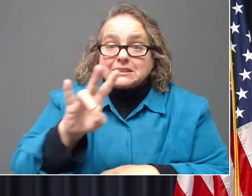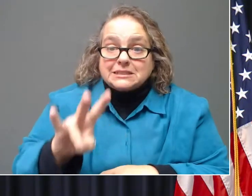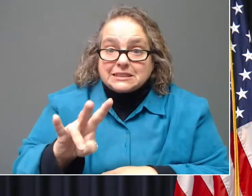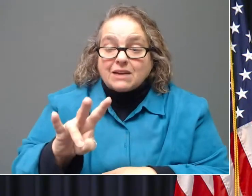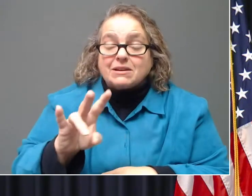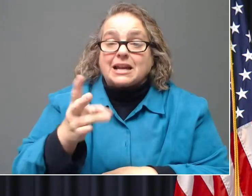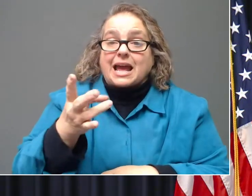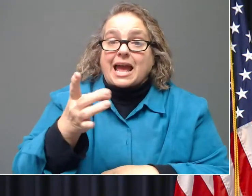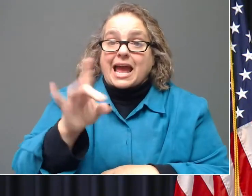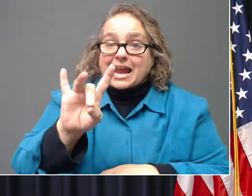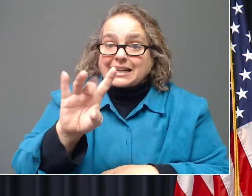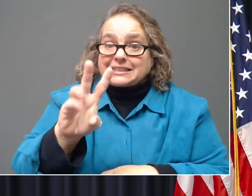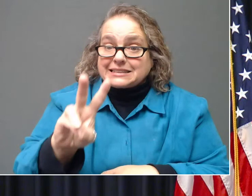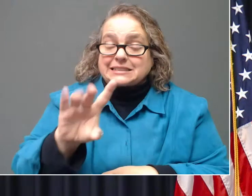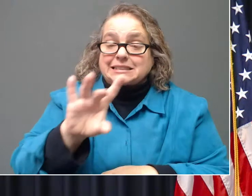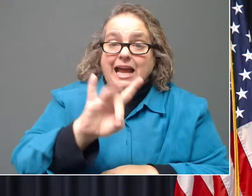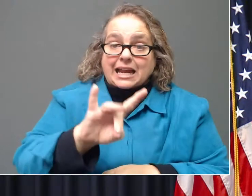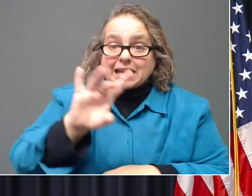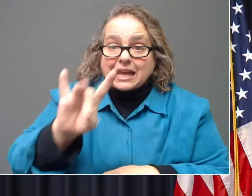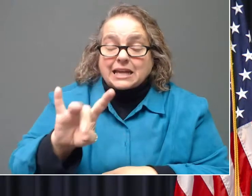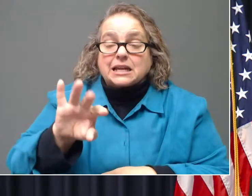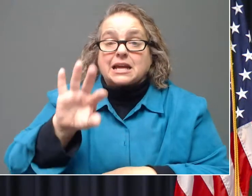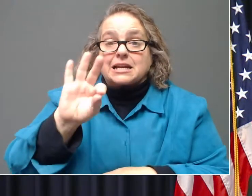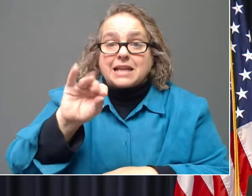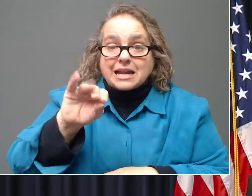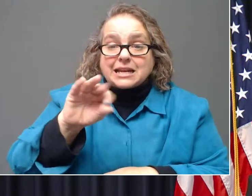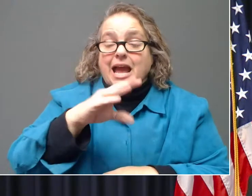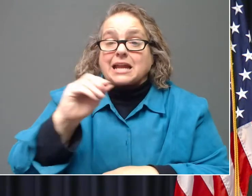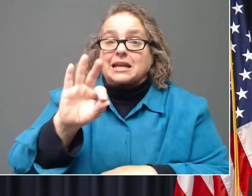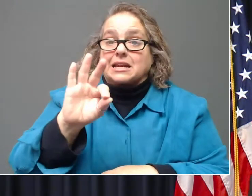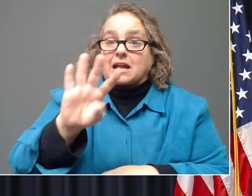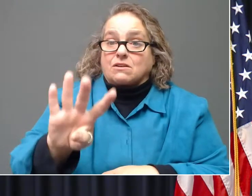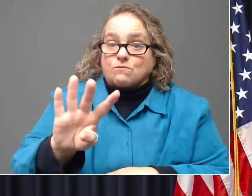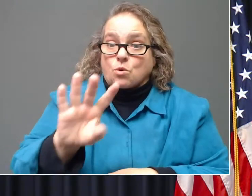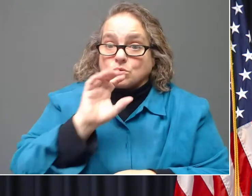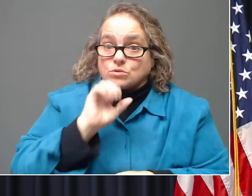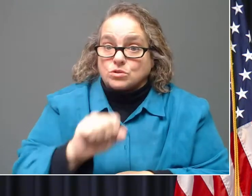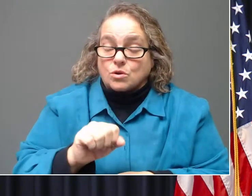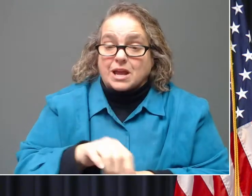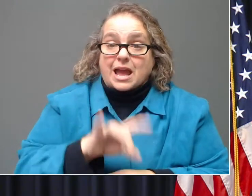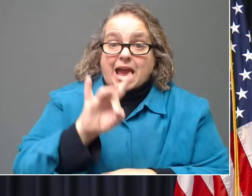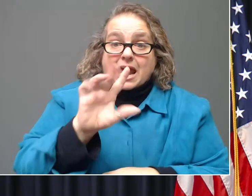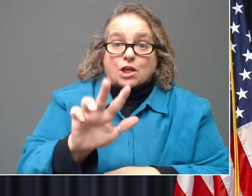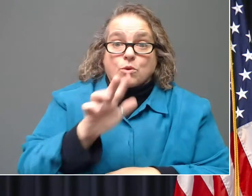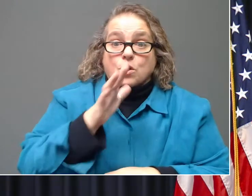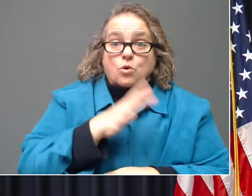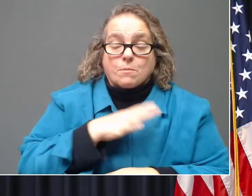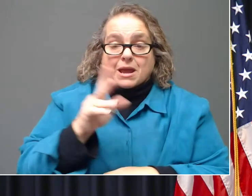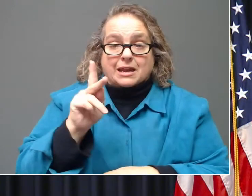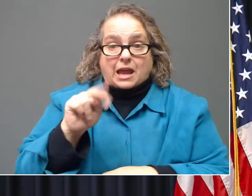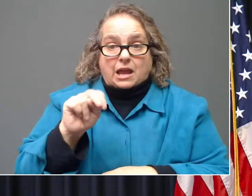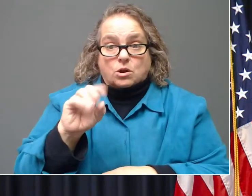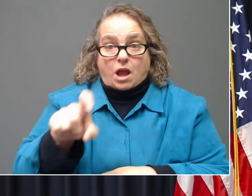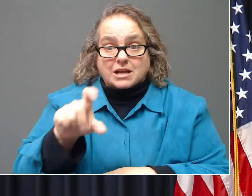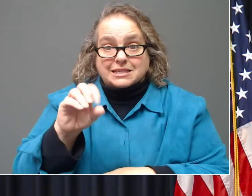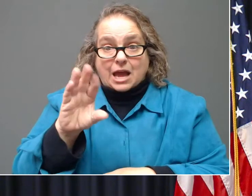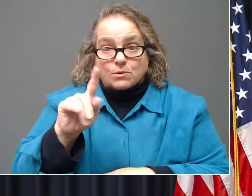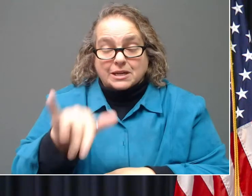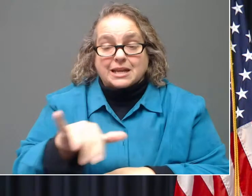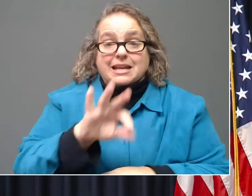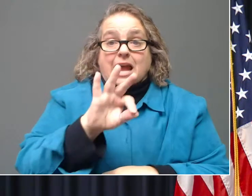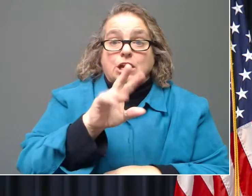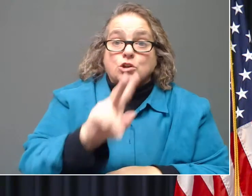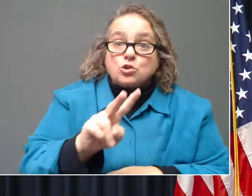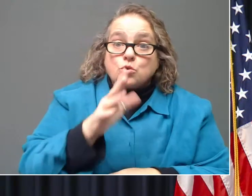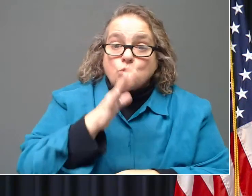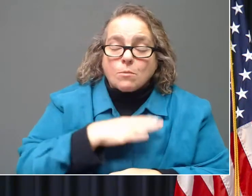86, 88, 90, and 94. 83-year-old woman from Knox County, 92-year-old woman from Lincoln